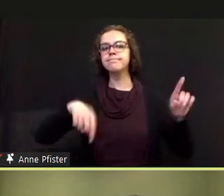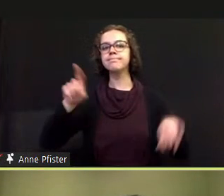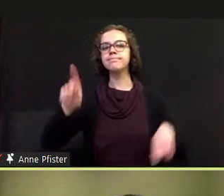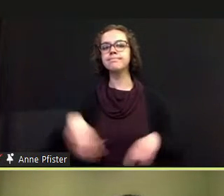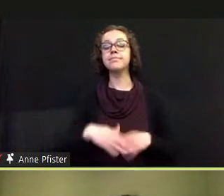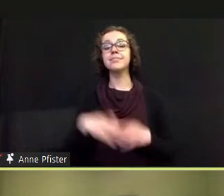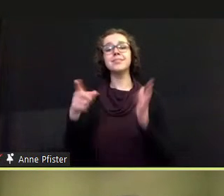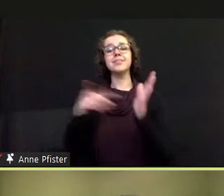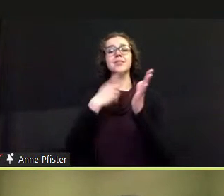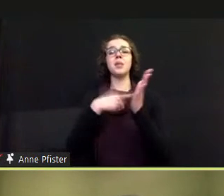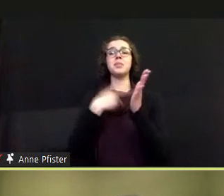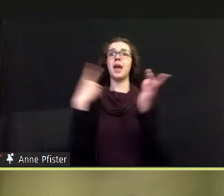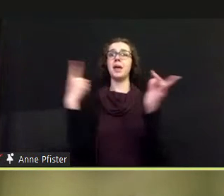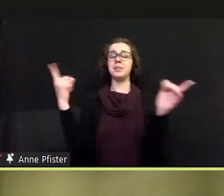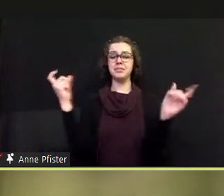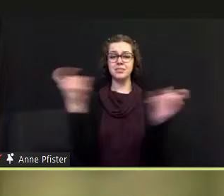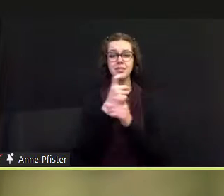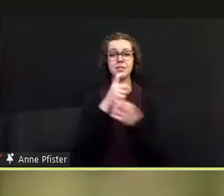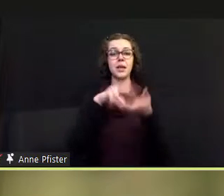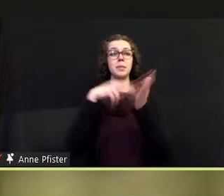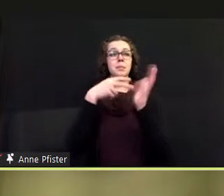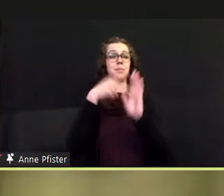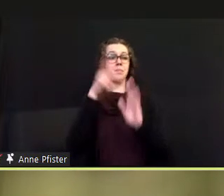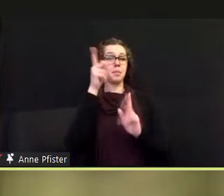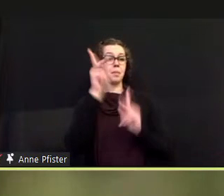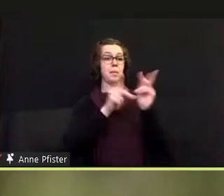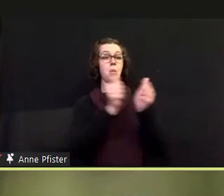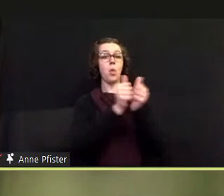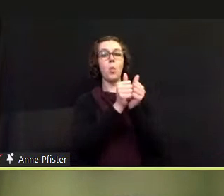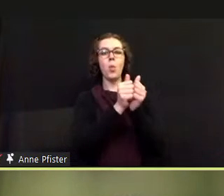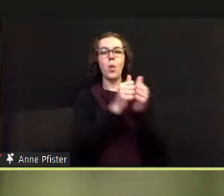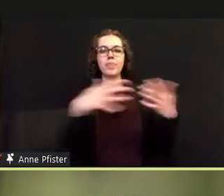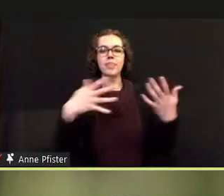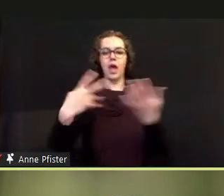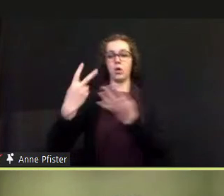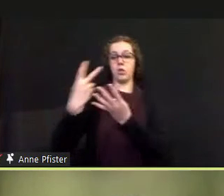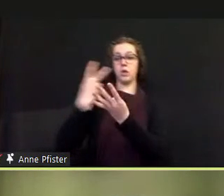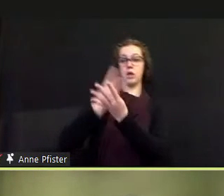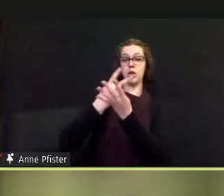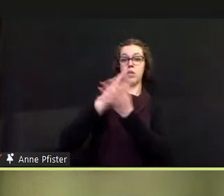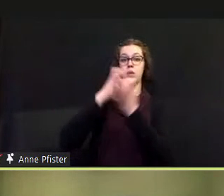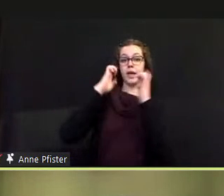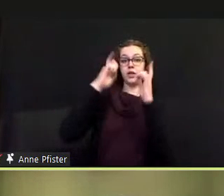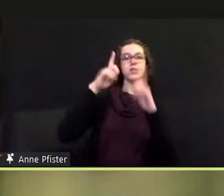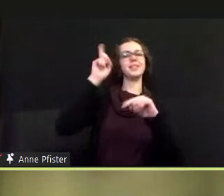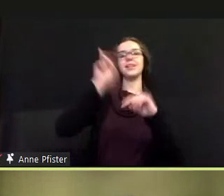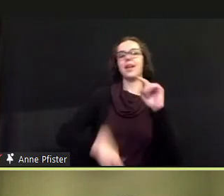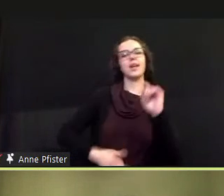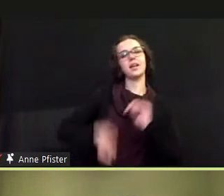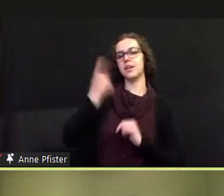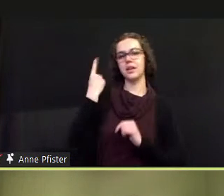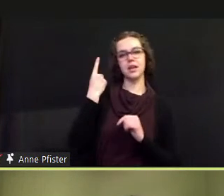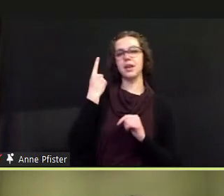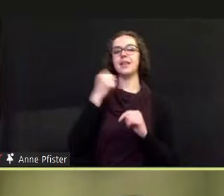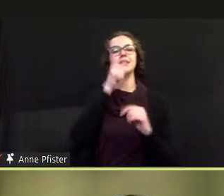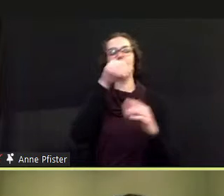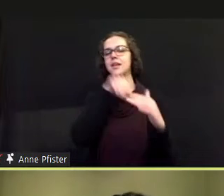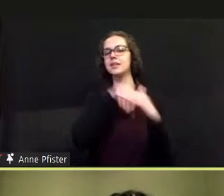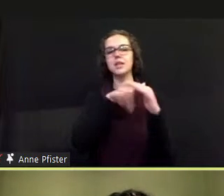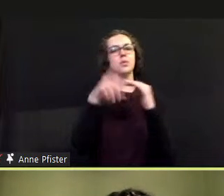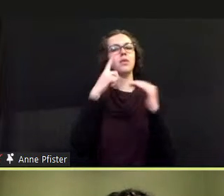considered postgraduate reading level, which is not accessible to the majority of the population, hearing or